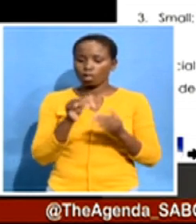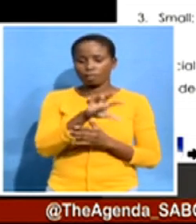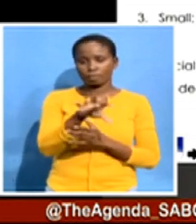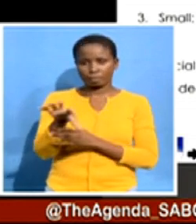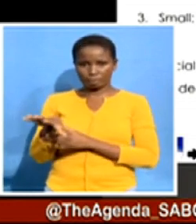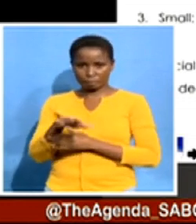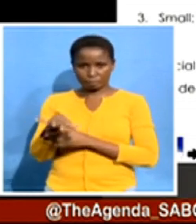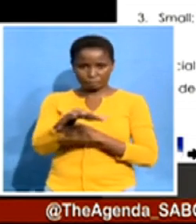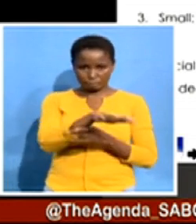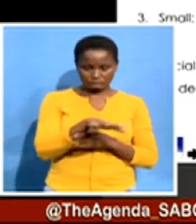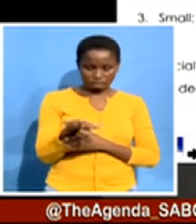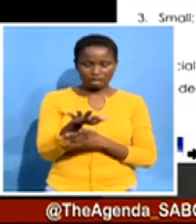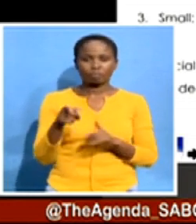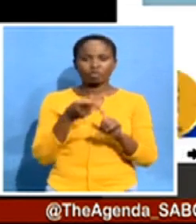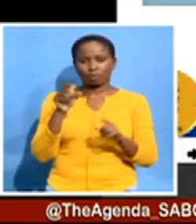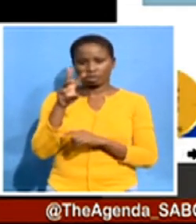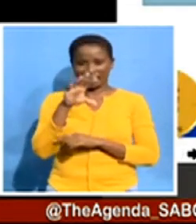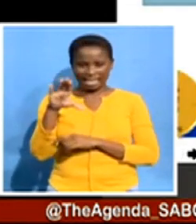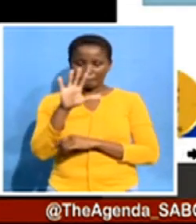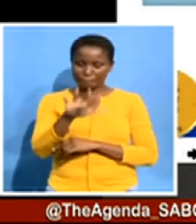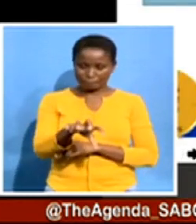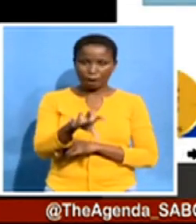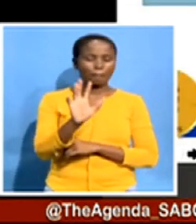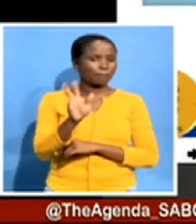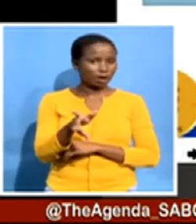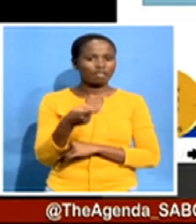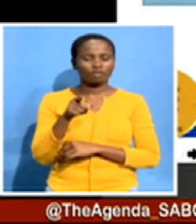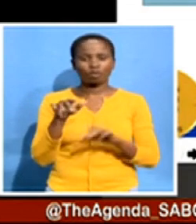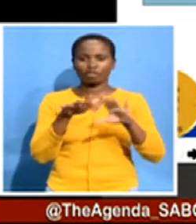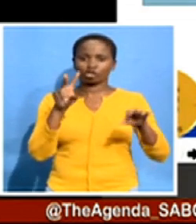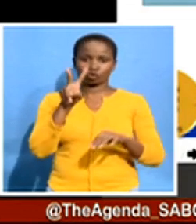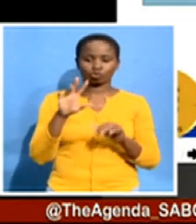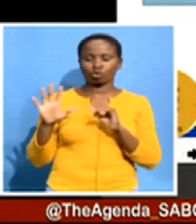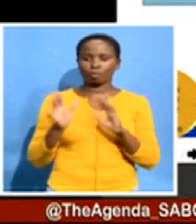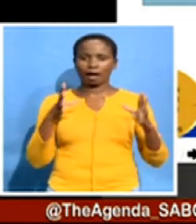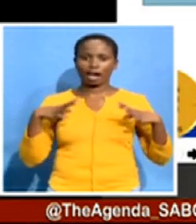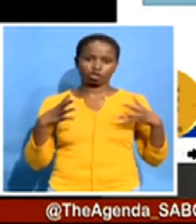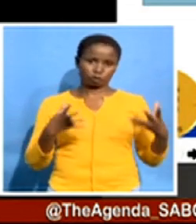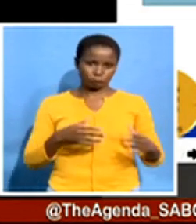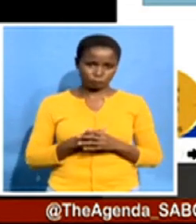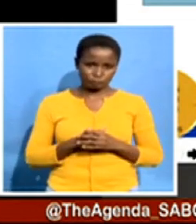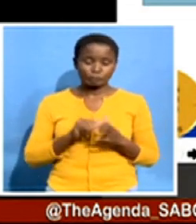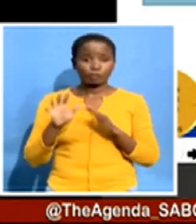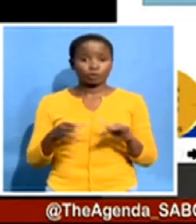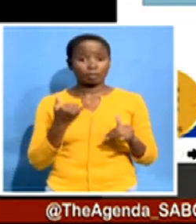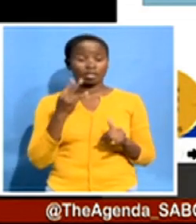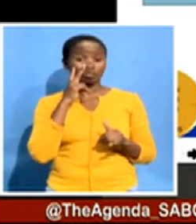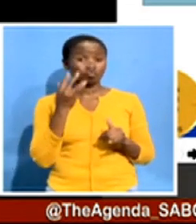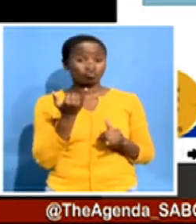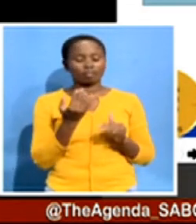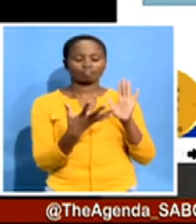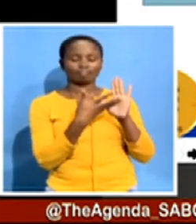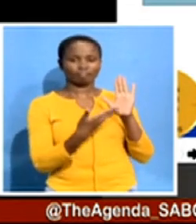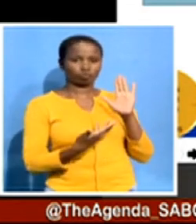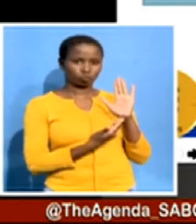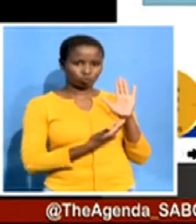in preparation for phase 2. So this is more or less what it's going to look like. We know exactly how many vaccinators